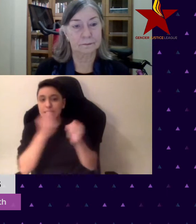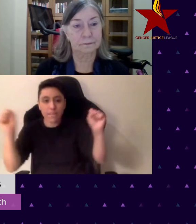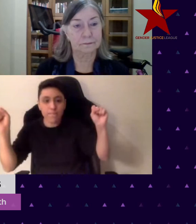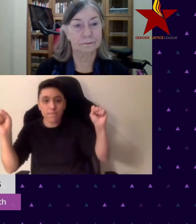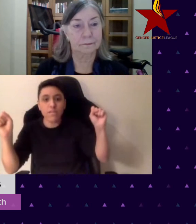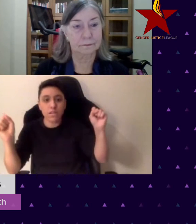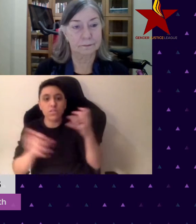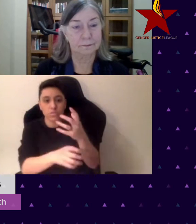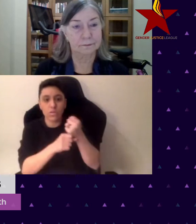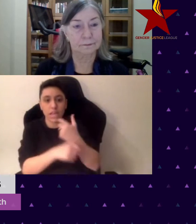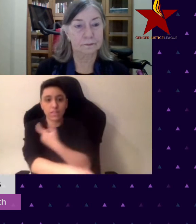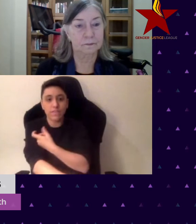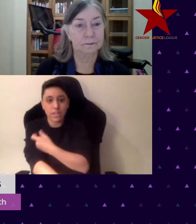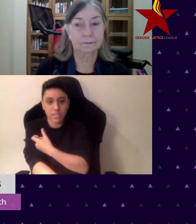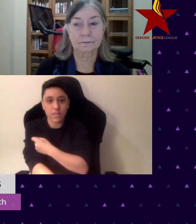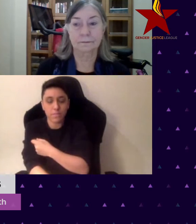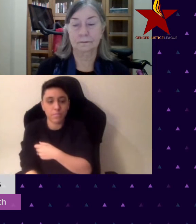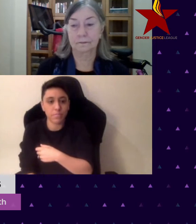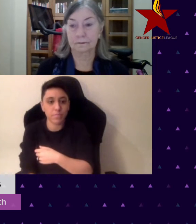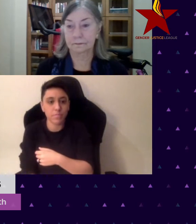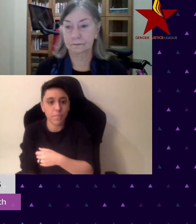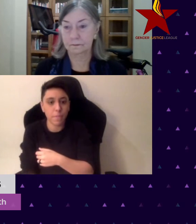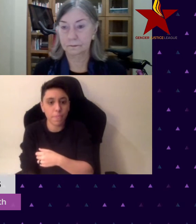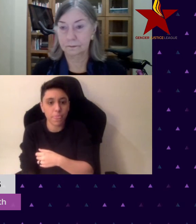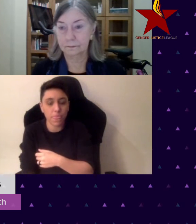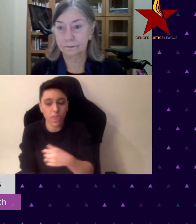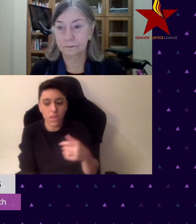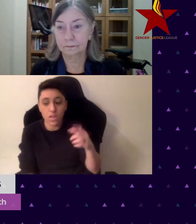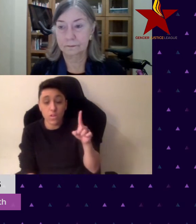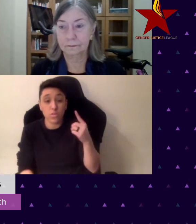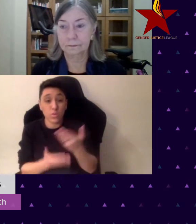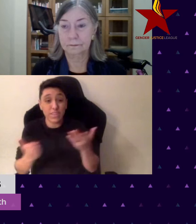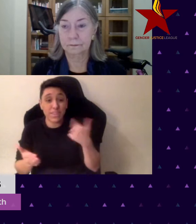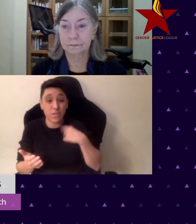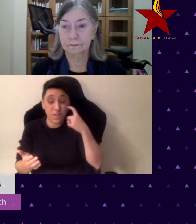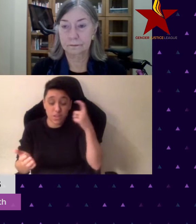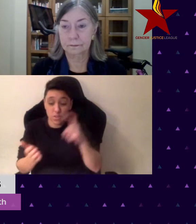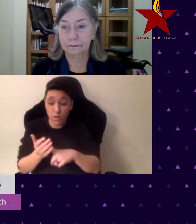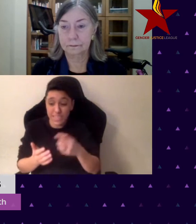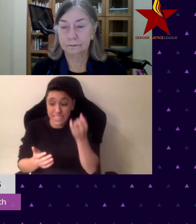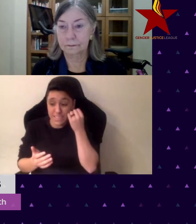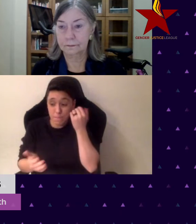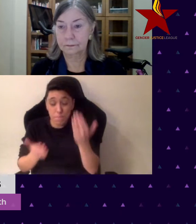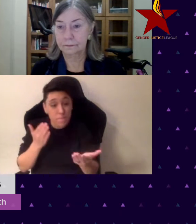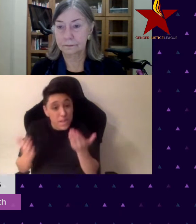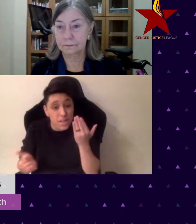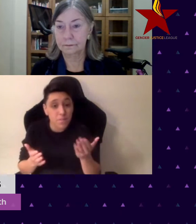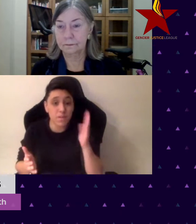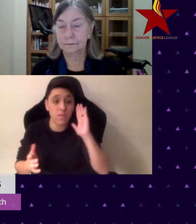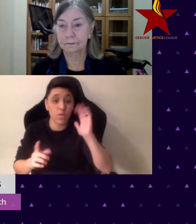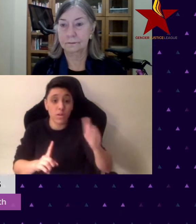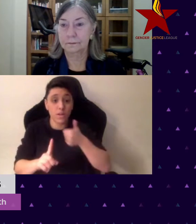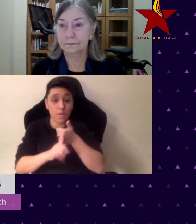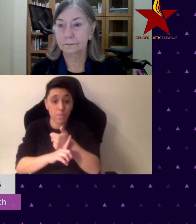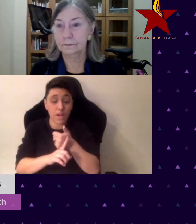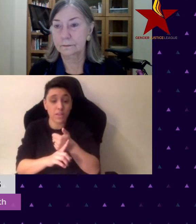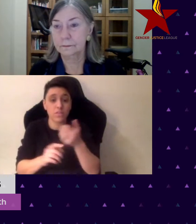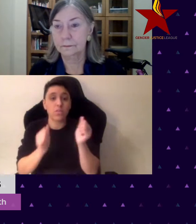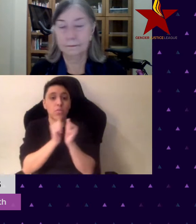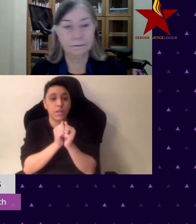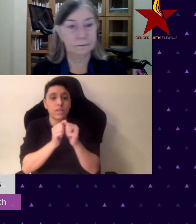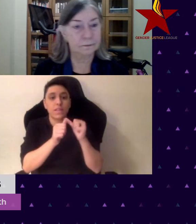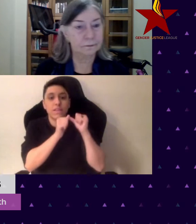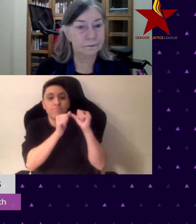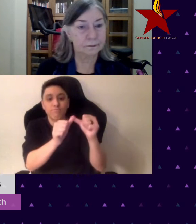time that we're looking at stuff of where a vaccine might impact might be some certain chronic illnesses, as